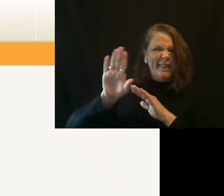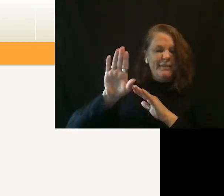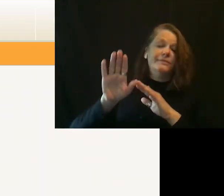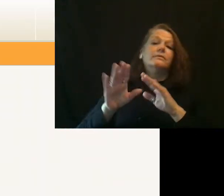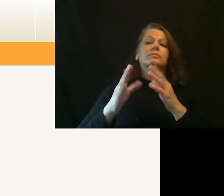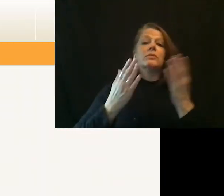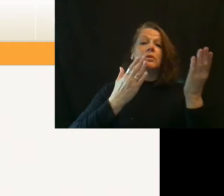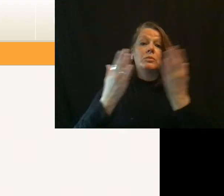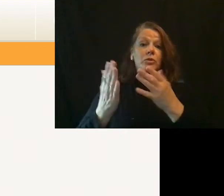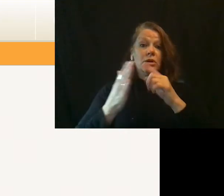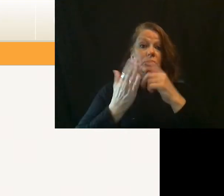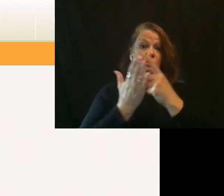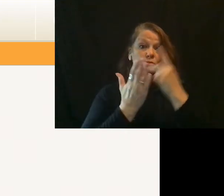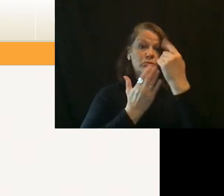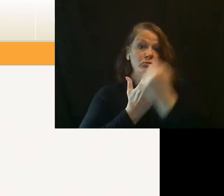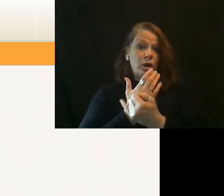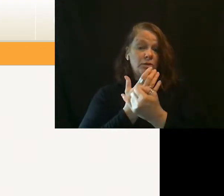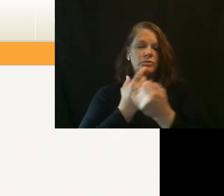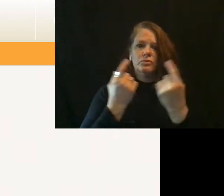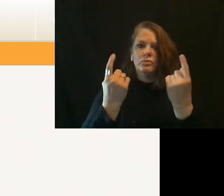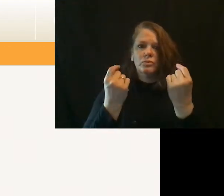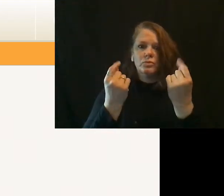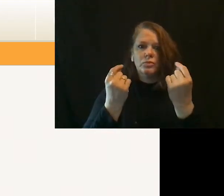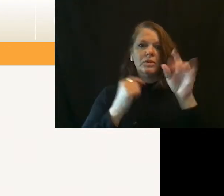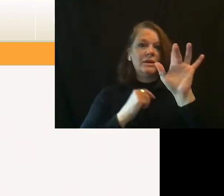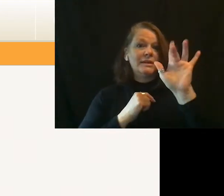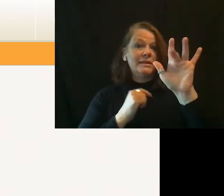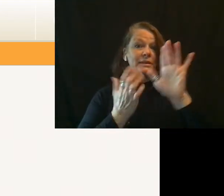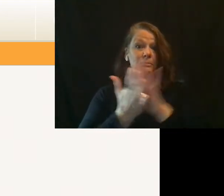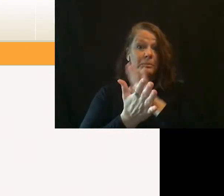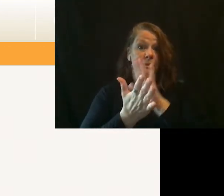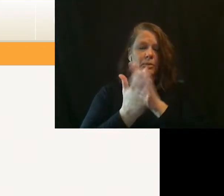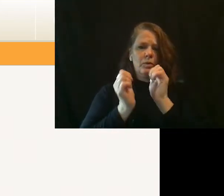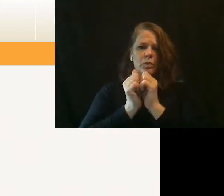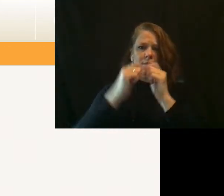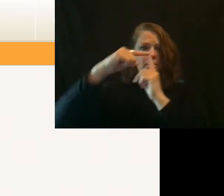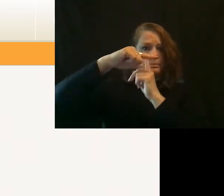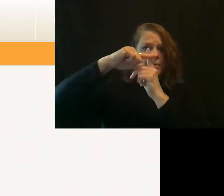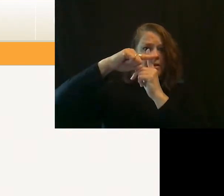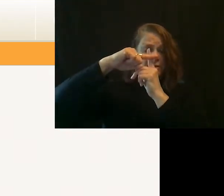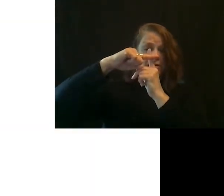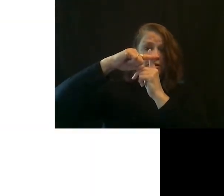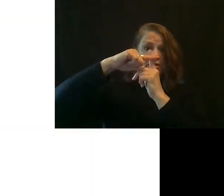menu, and to make a new project, you click this piece of paper with a plus on it.